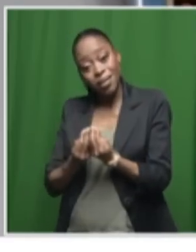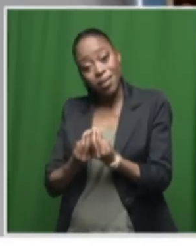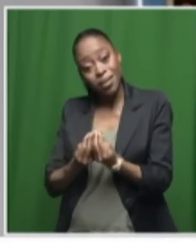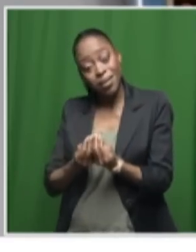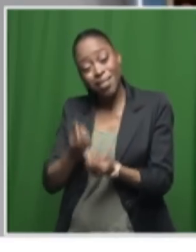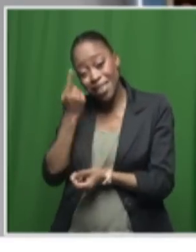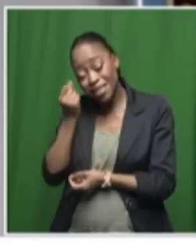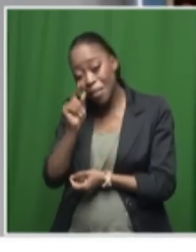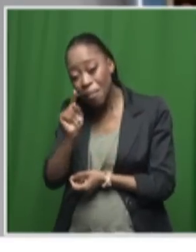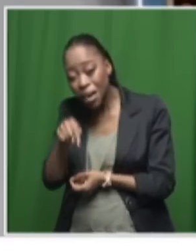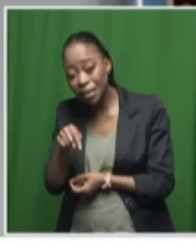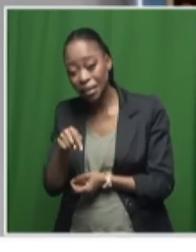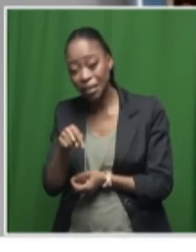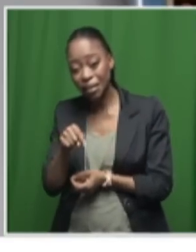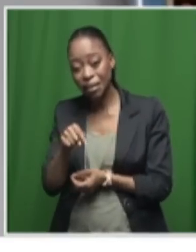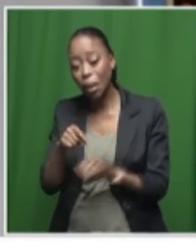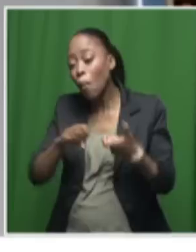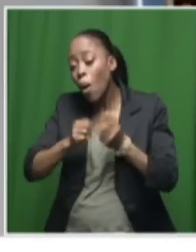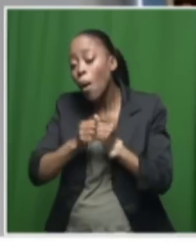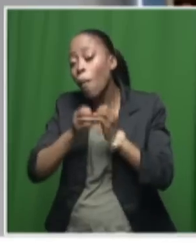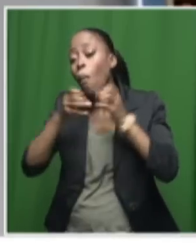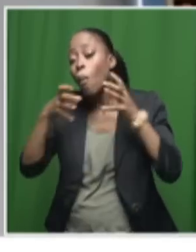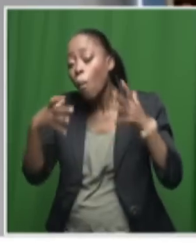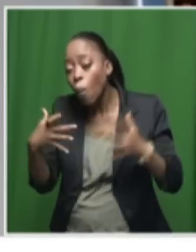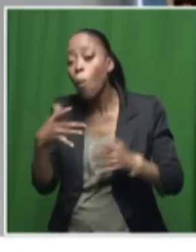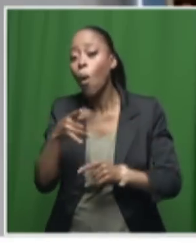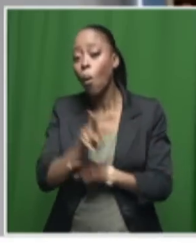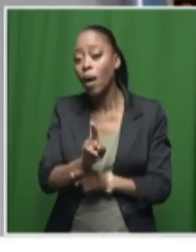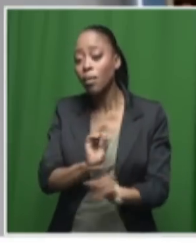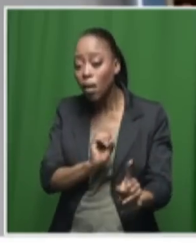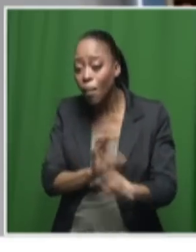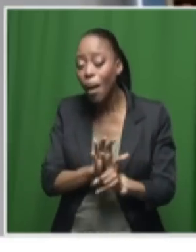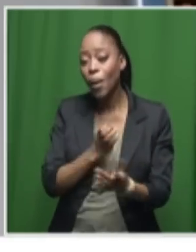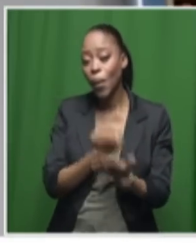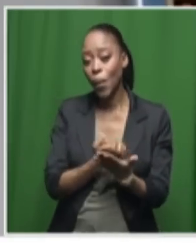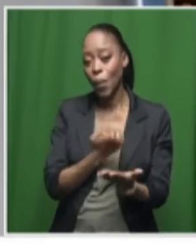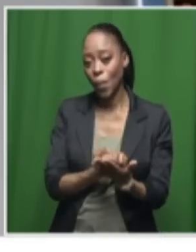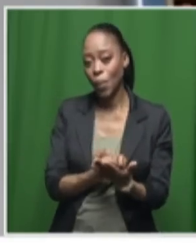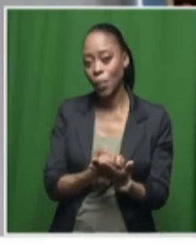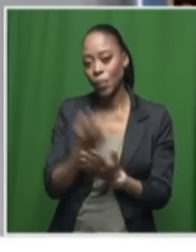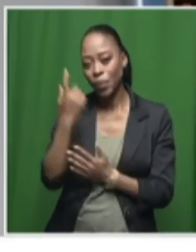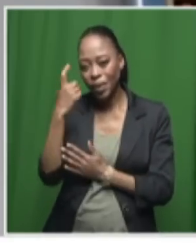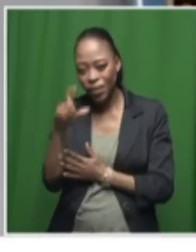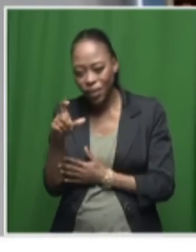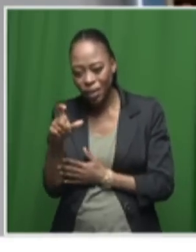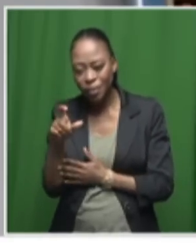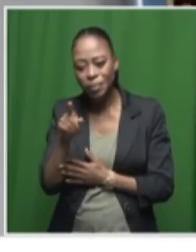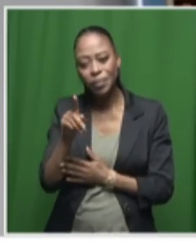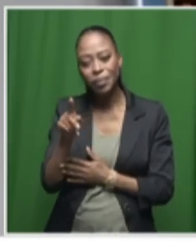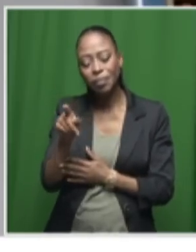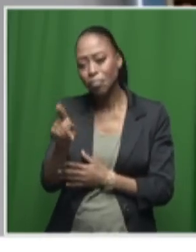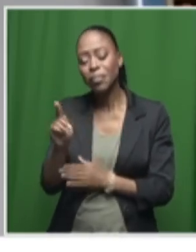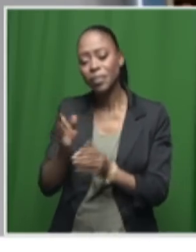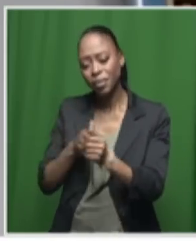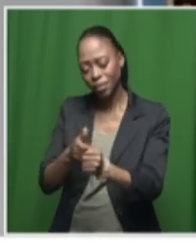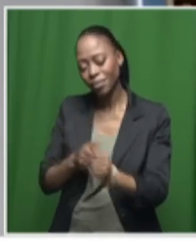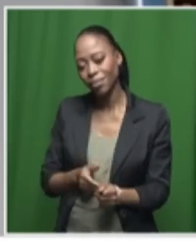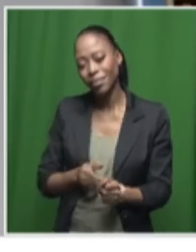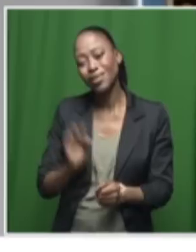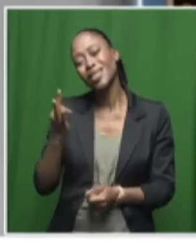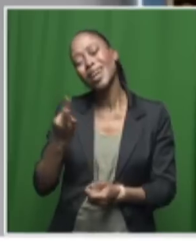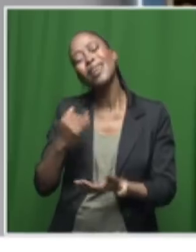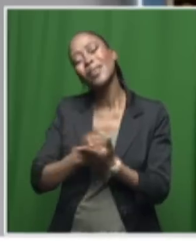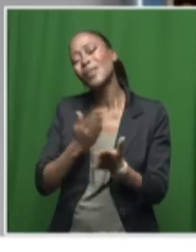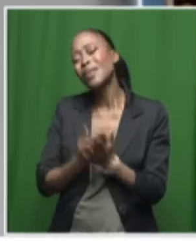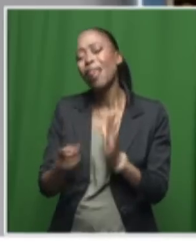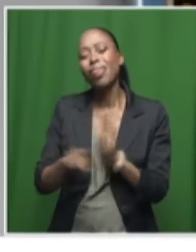to understand what's the underlying potential in the economy, the momentum in the economy, look at the slightly longer term trend. I don't think the third quarter is going to be a negative.